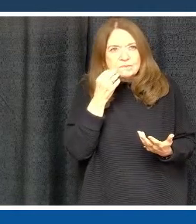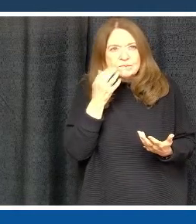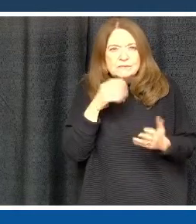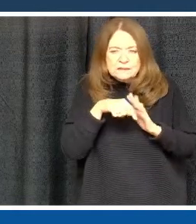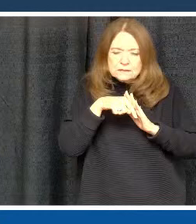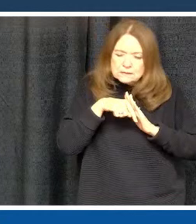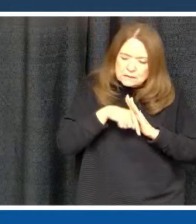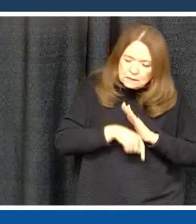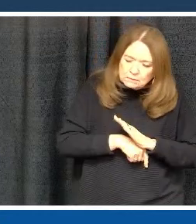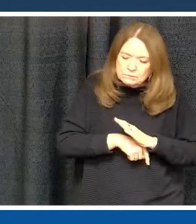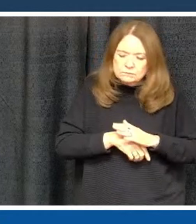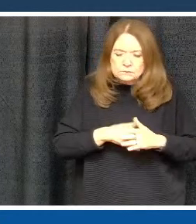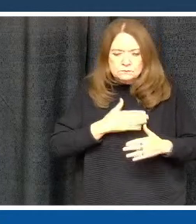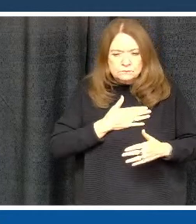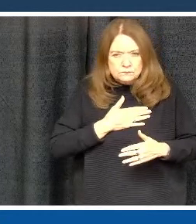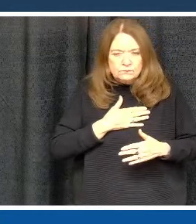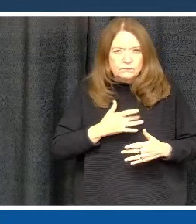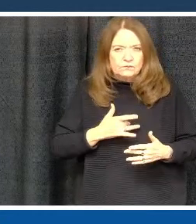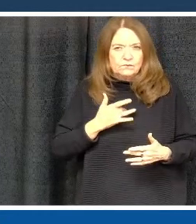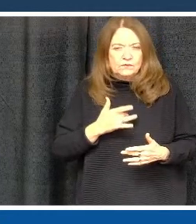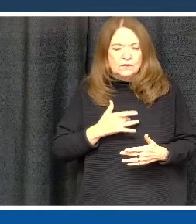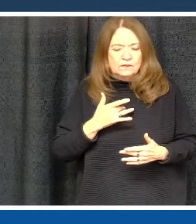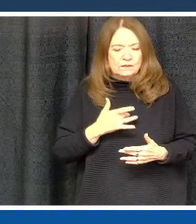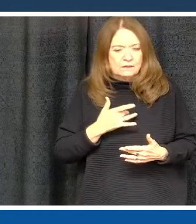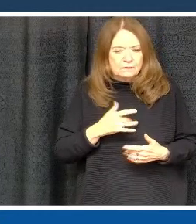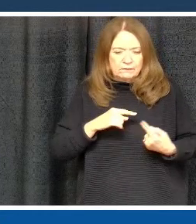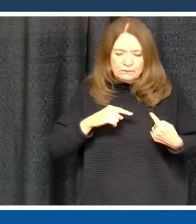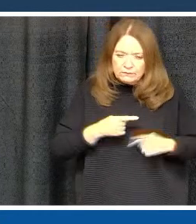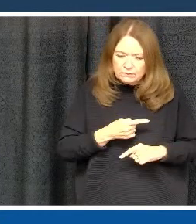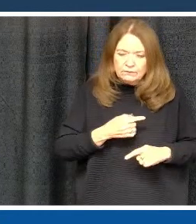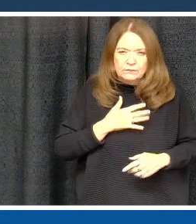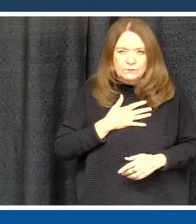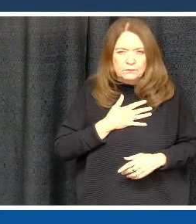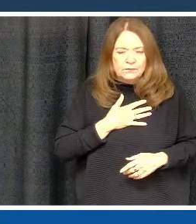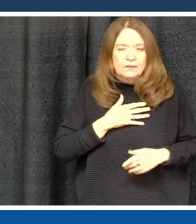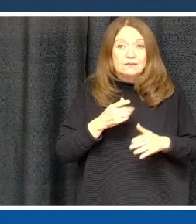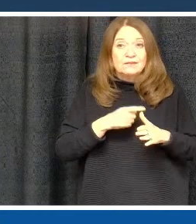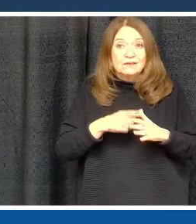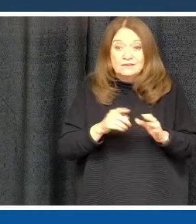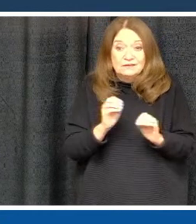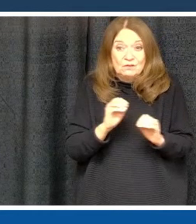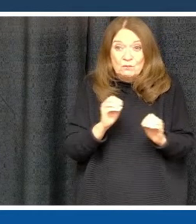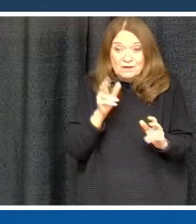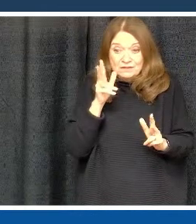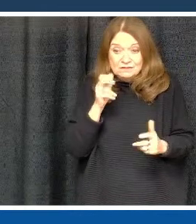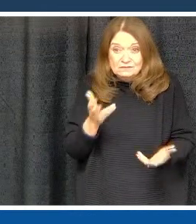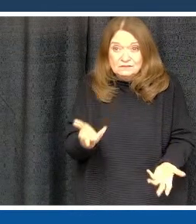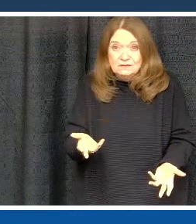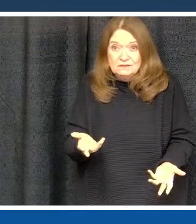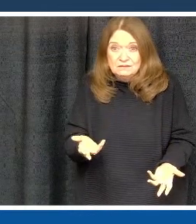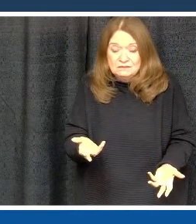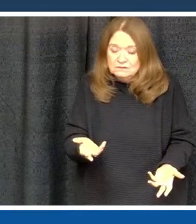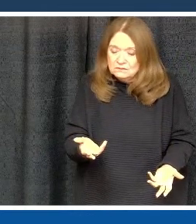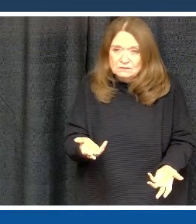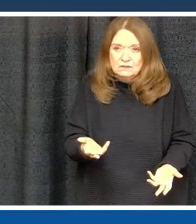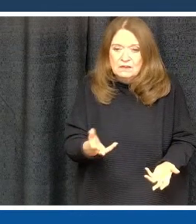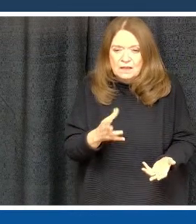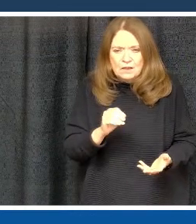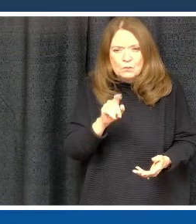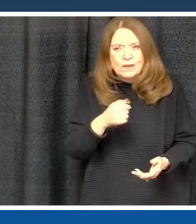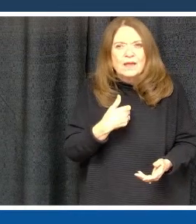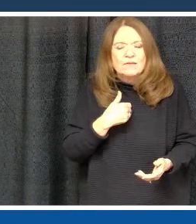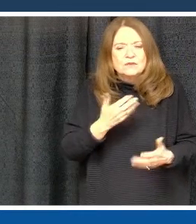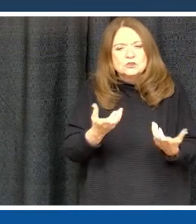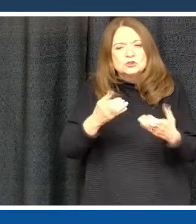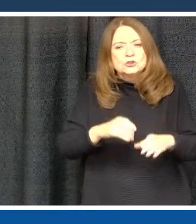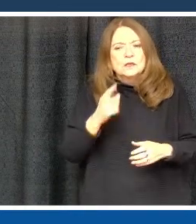deep within you gets hurt, and then nobody's listening. And then we have this chance